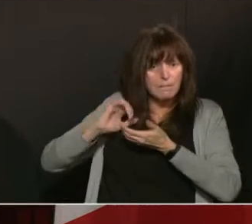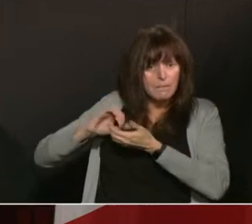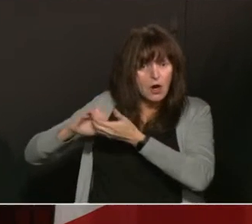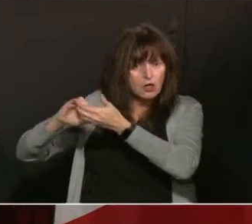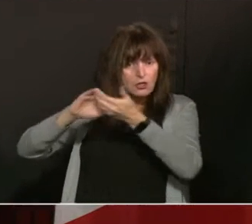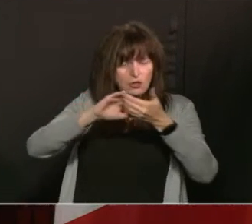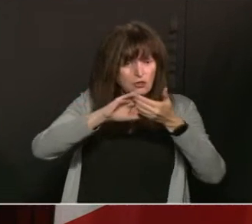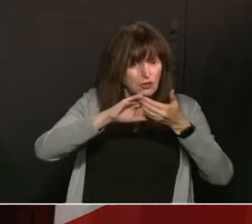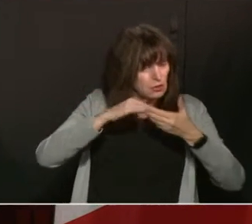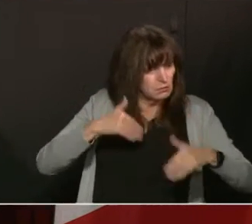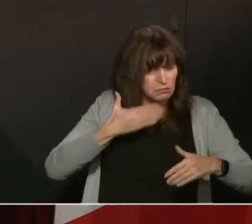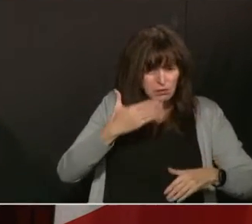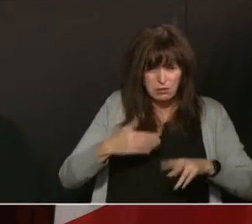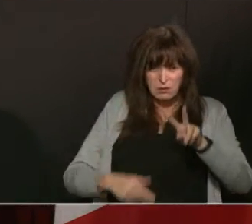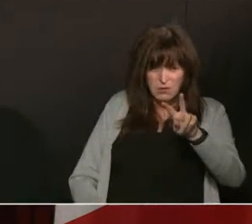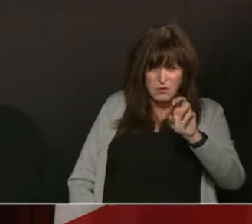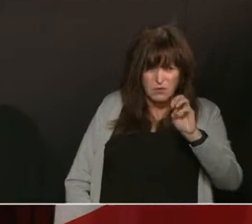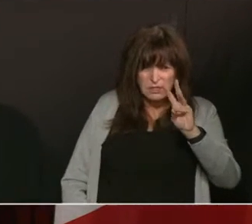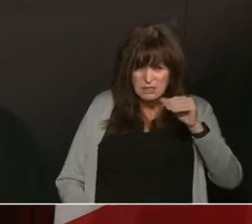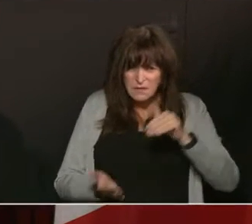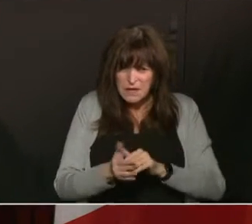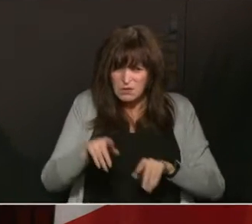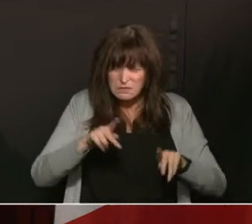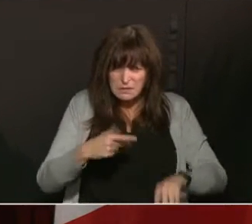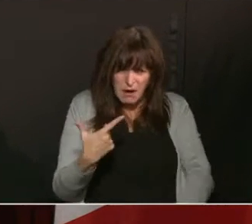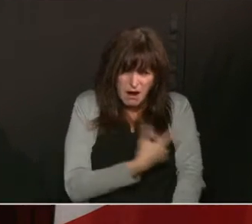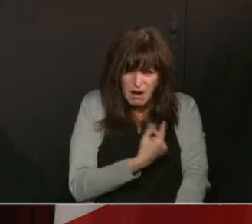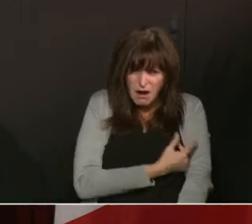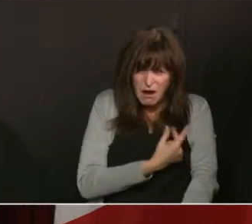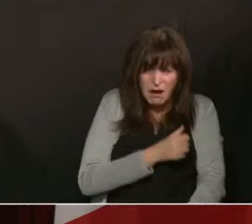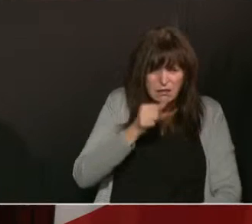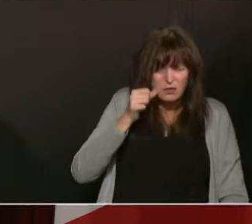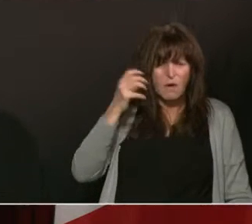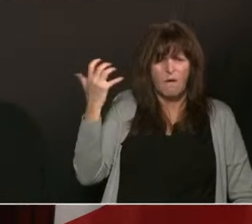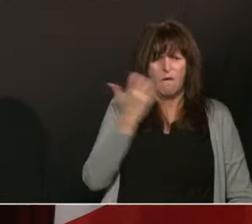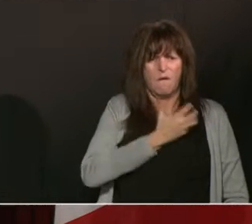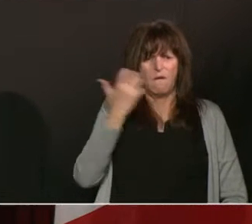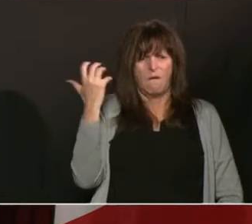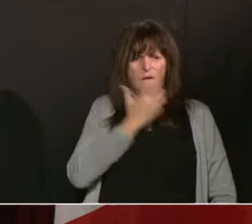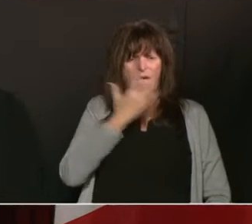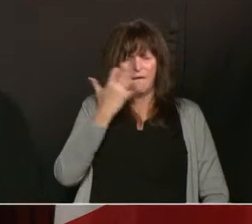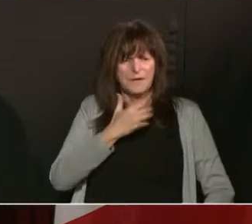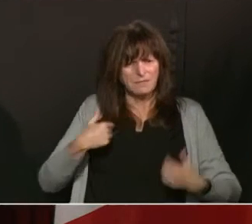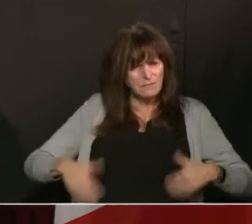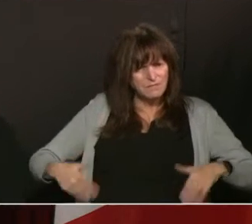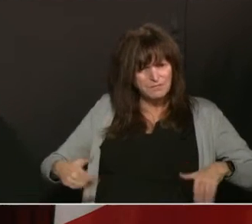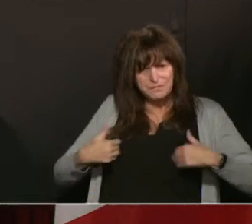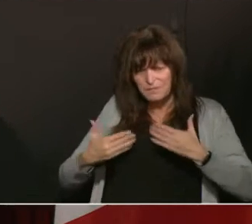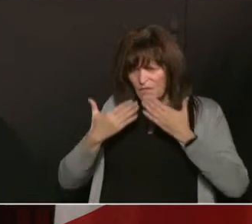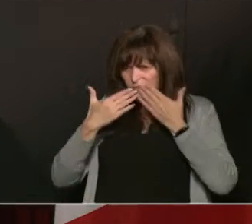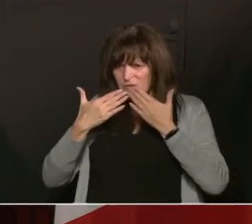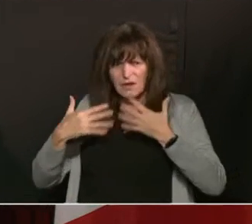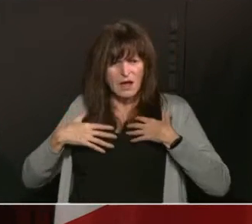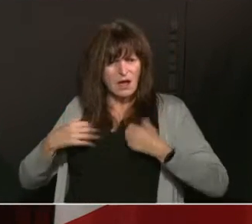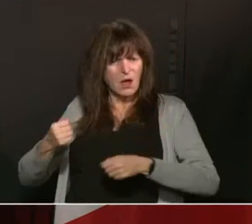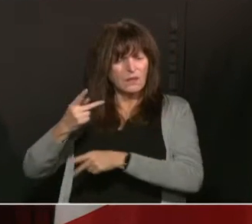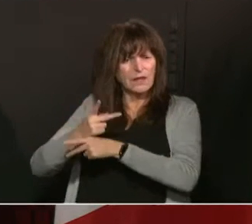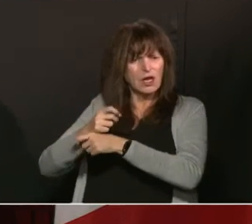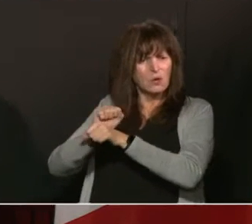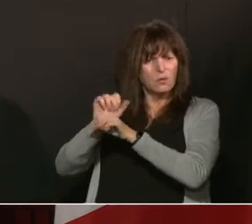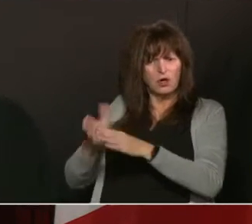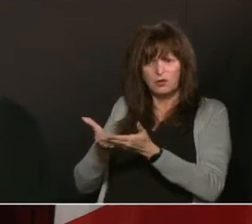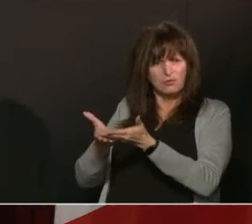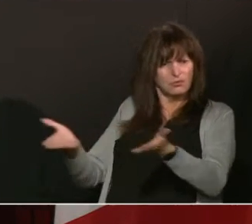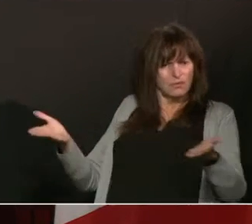206,000 doses yesterday. I do anticipate our committed healthcare workers will continue and make sacrifices throughout the holidays to